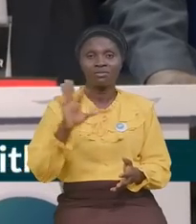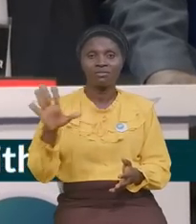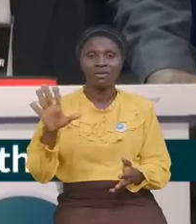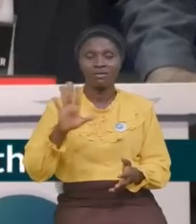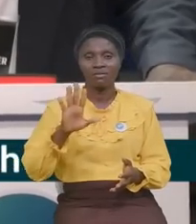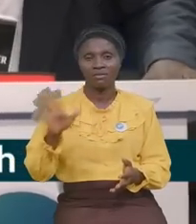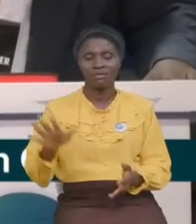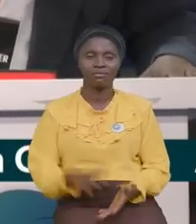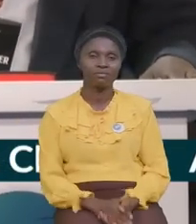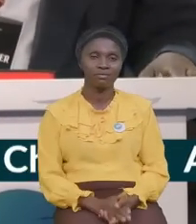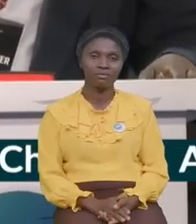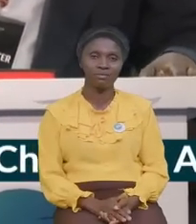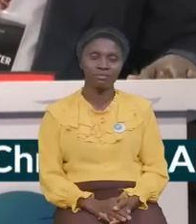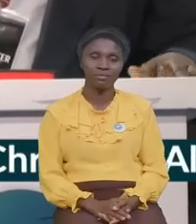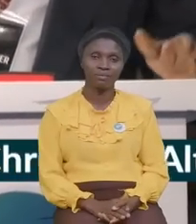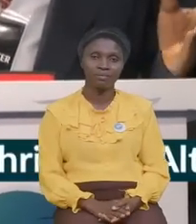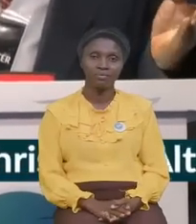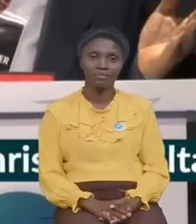055-24-51-955.